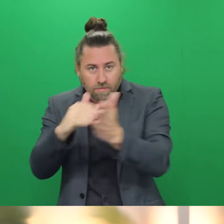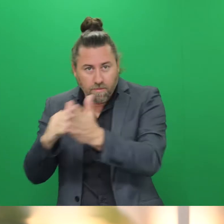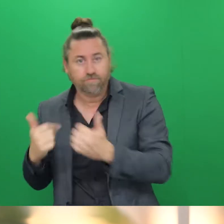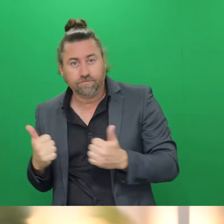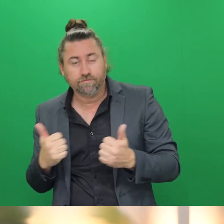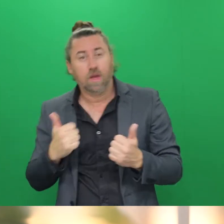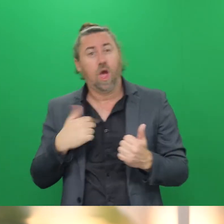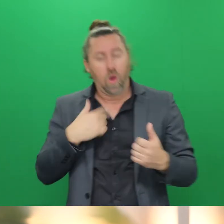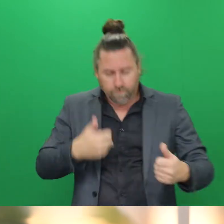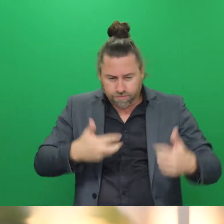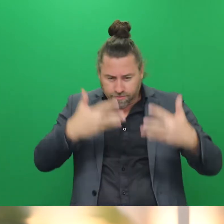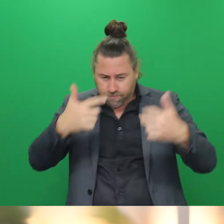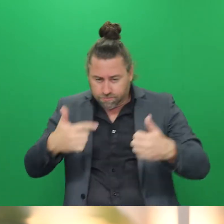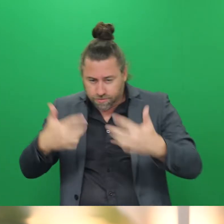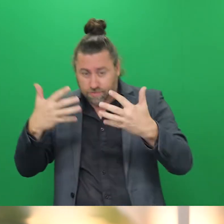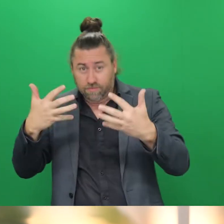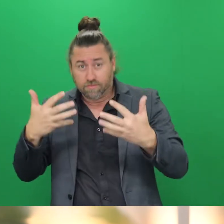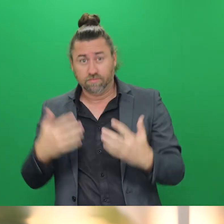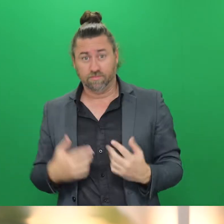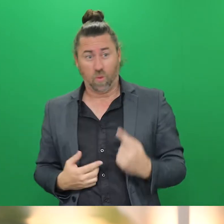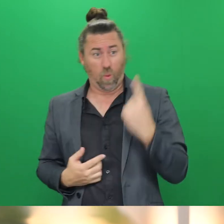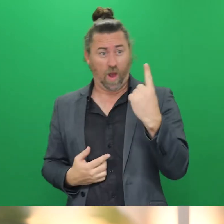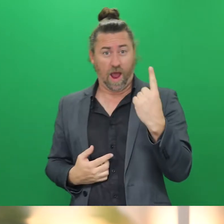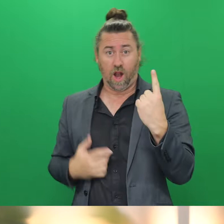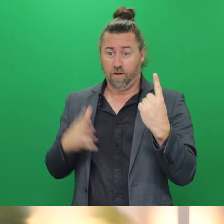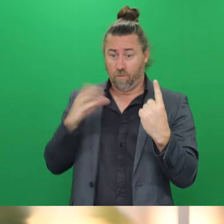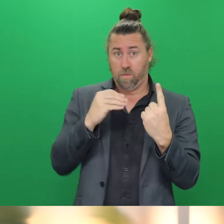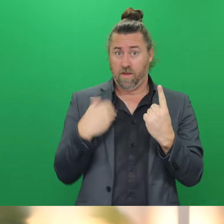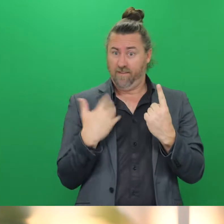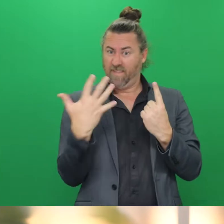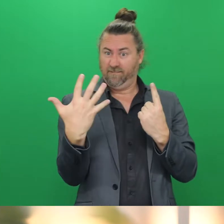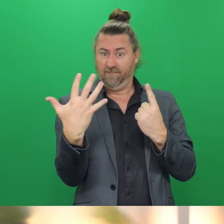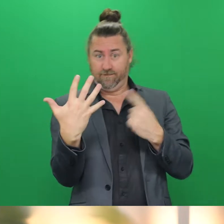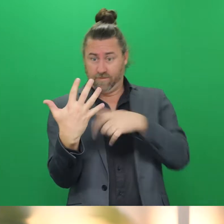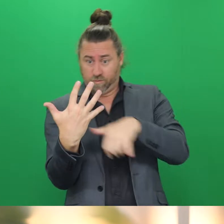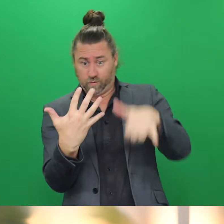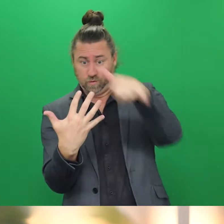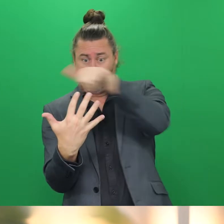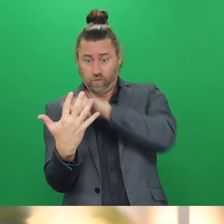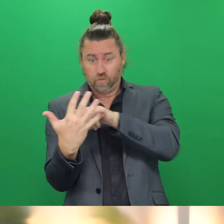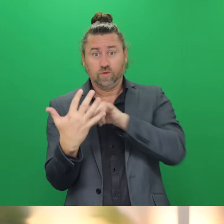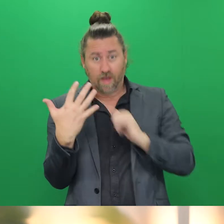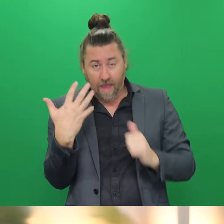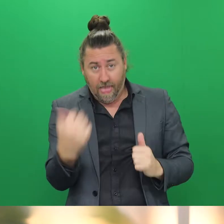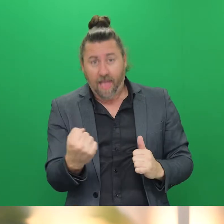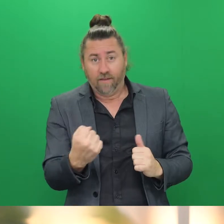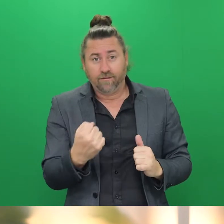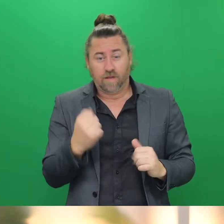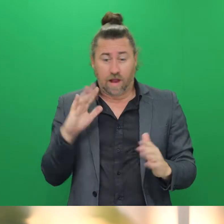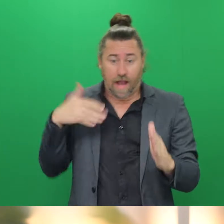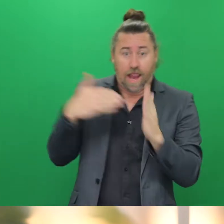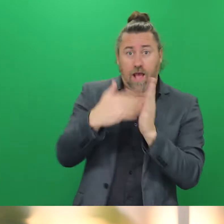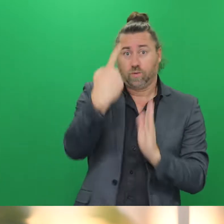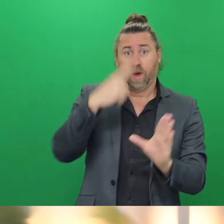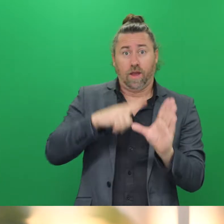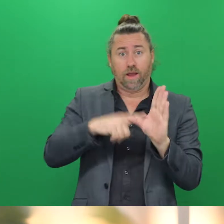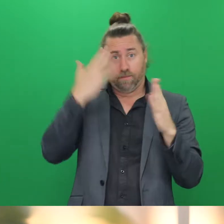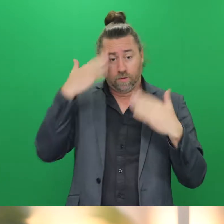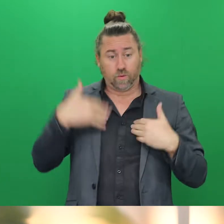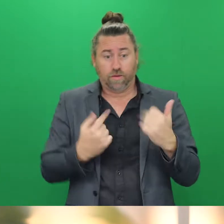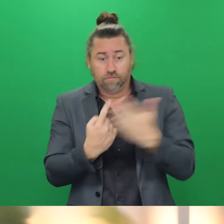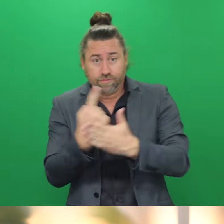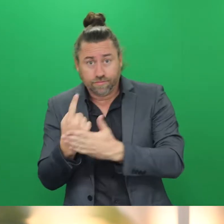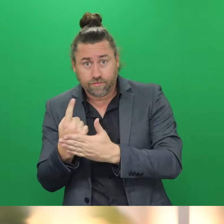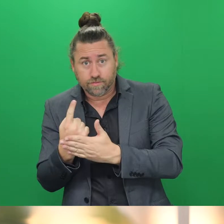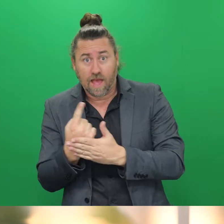the results tell us that 1 in 5 Australians have had a mental disorder in the previous 12 months, and 2 in 5 have experienced one in